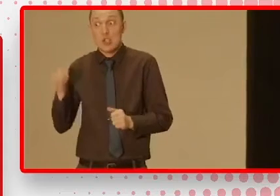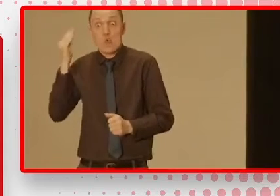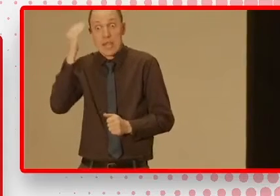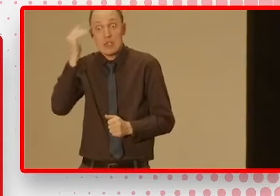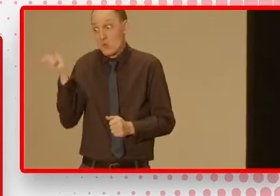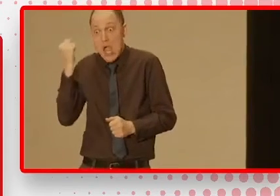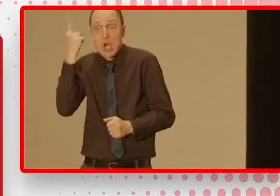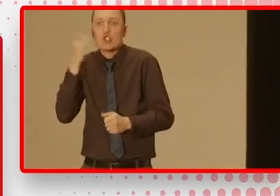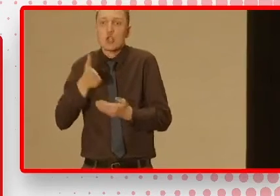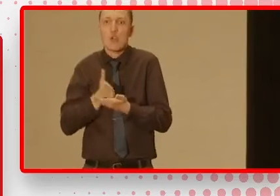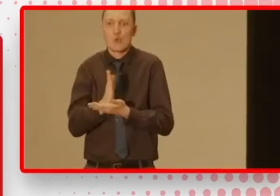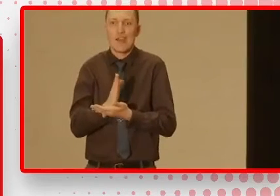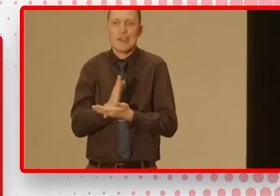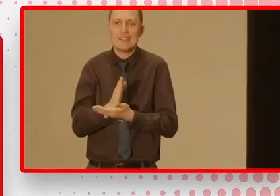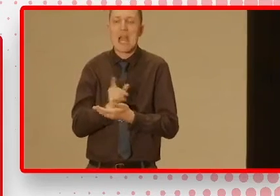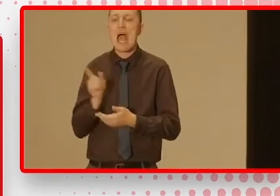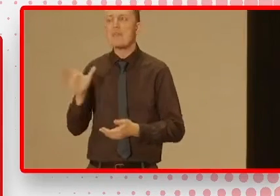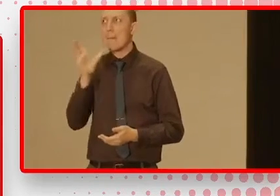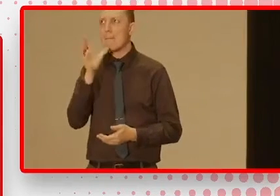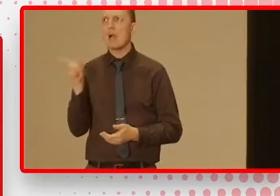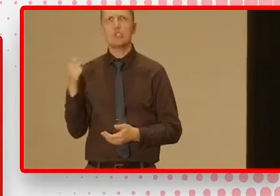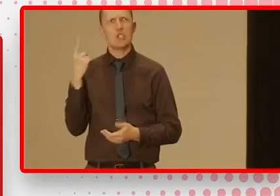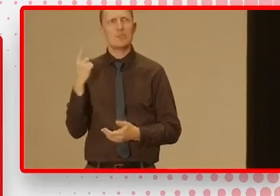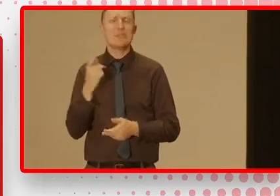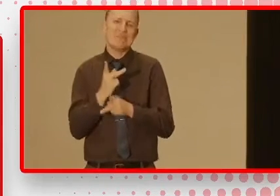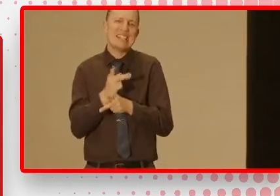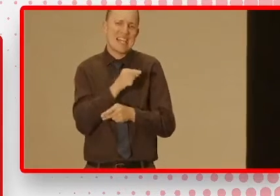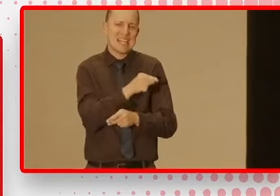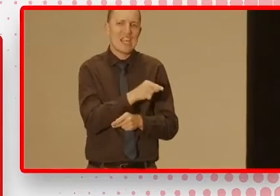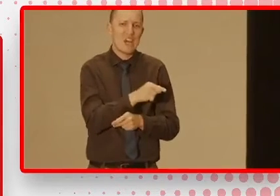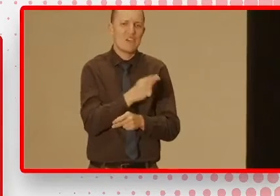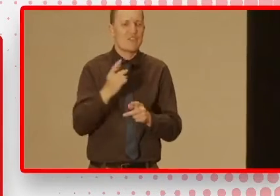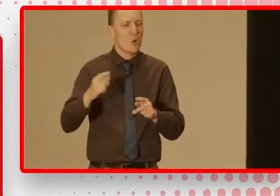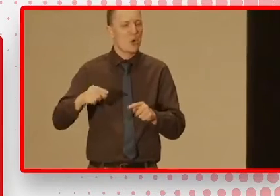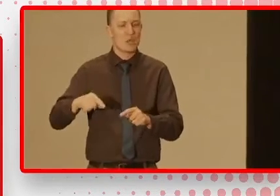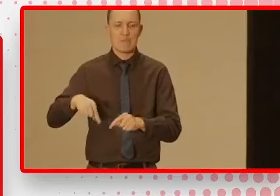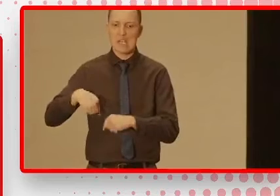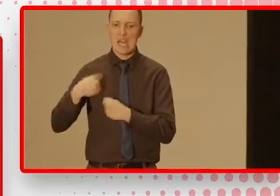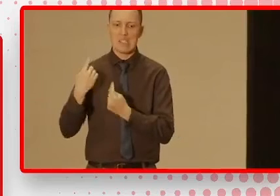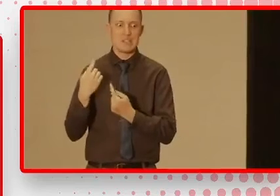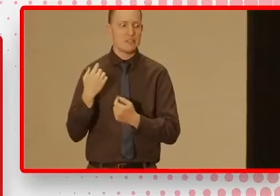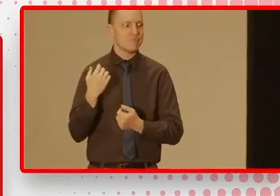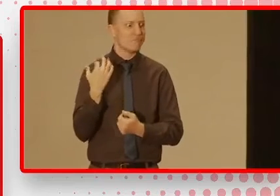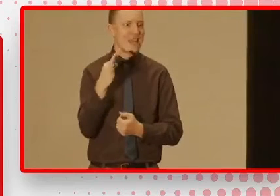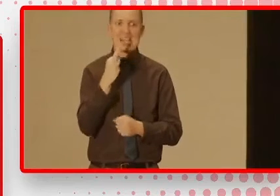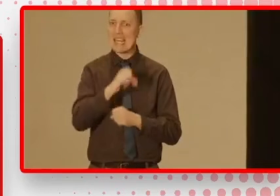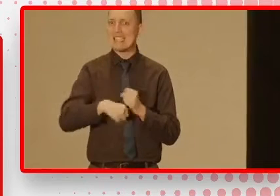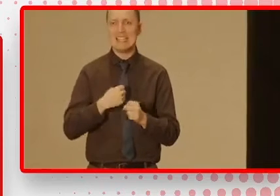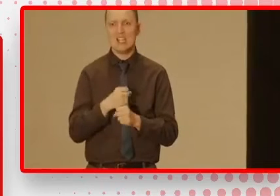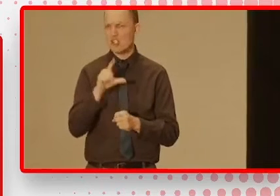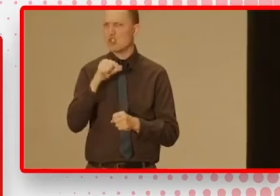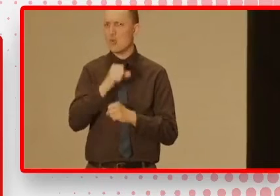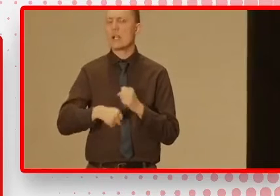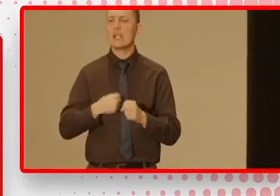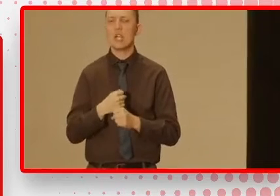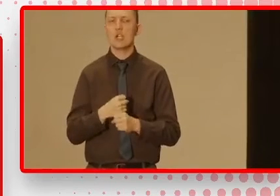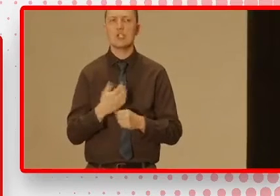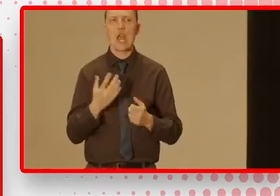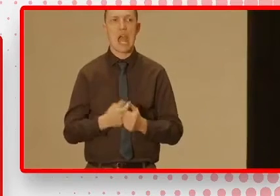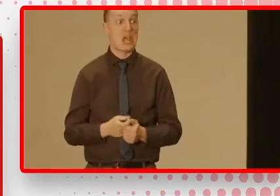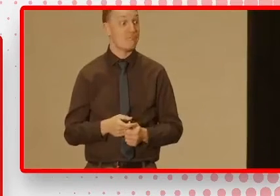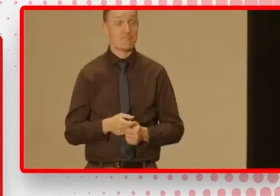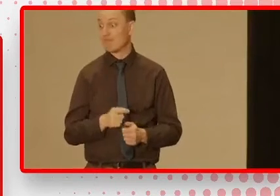mother had pretty much been taking care of her daughter for the last, 19, 20 years. And by golly, she was going to